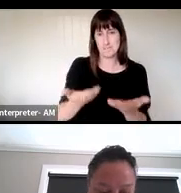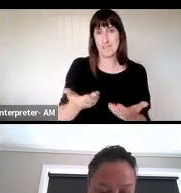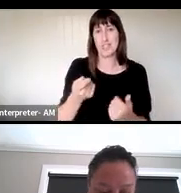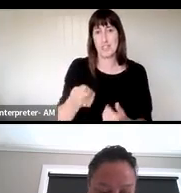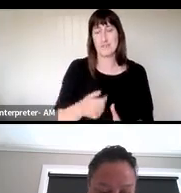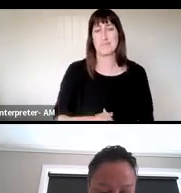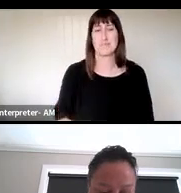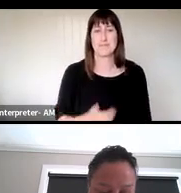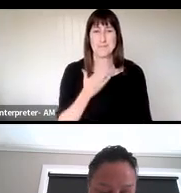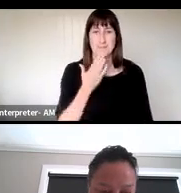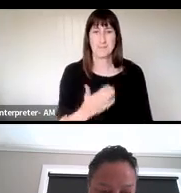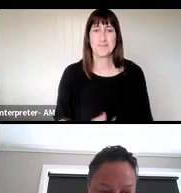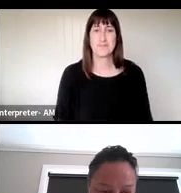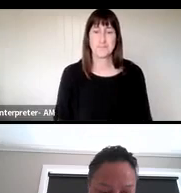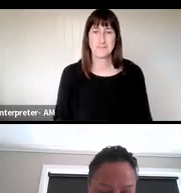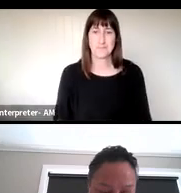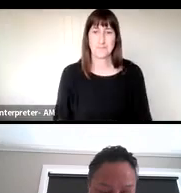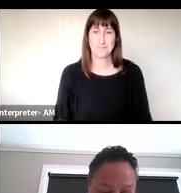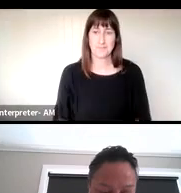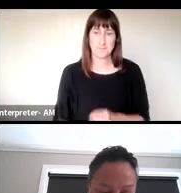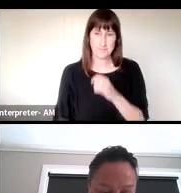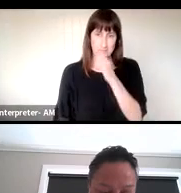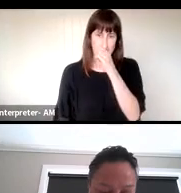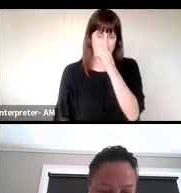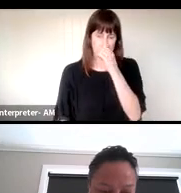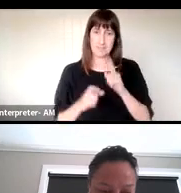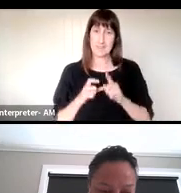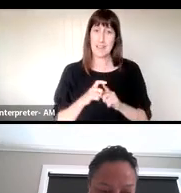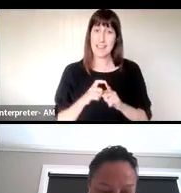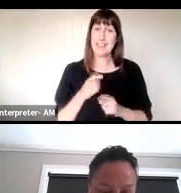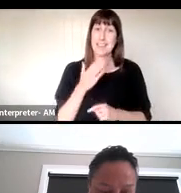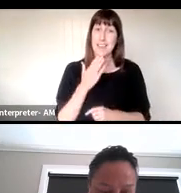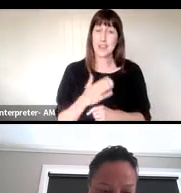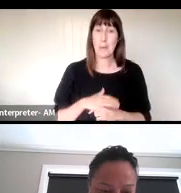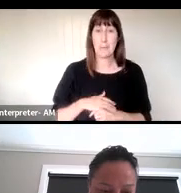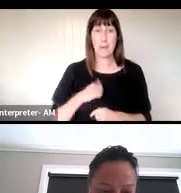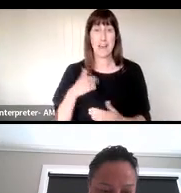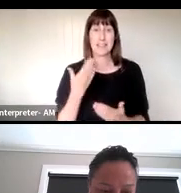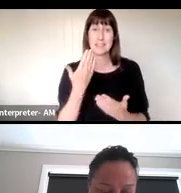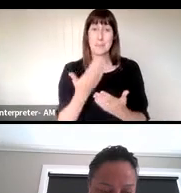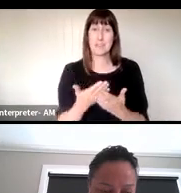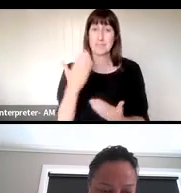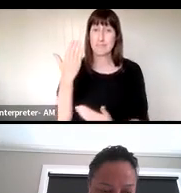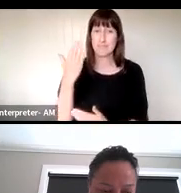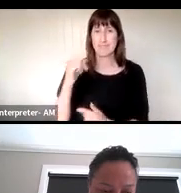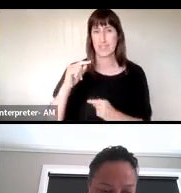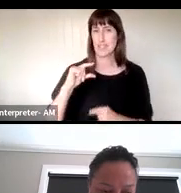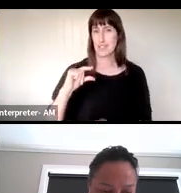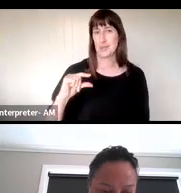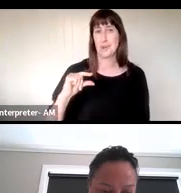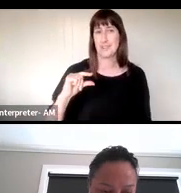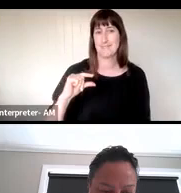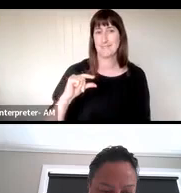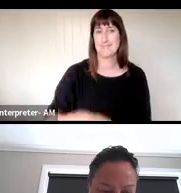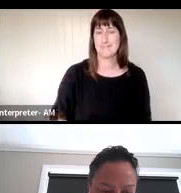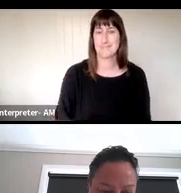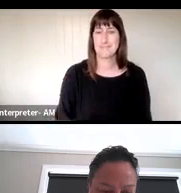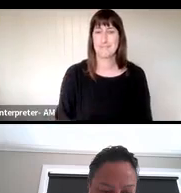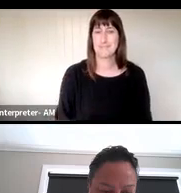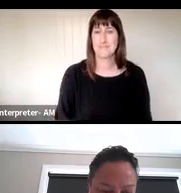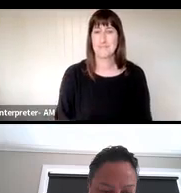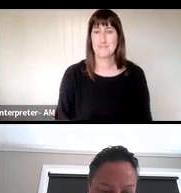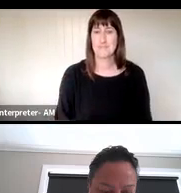nui. Great, thank you. My submission might be quite short. So